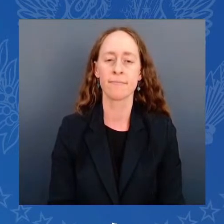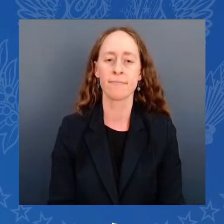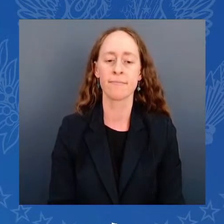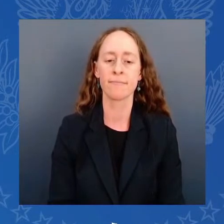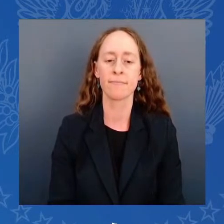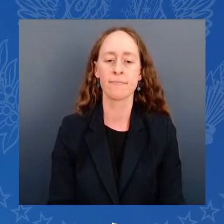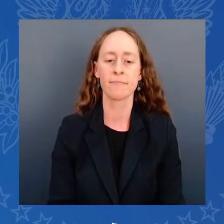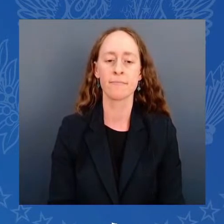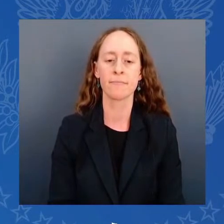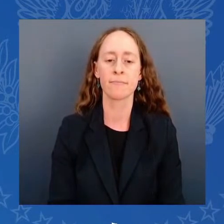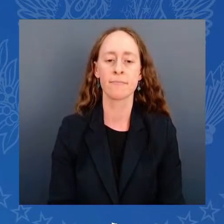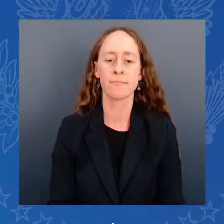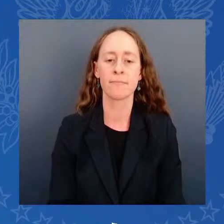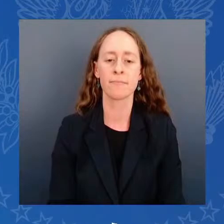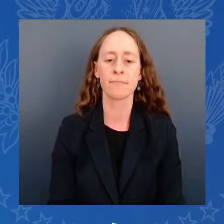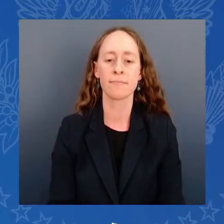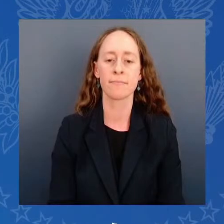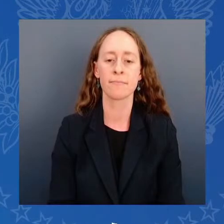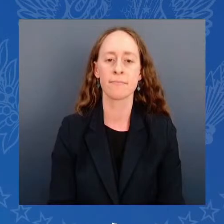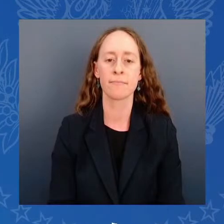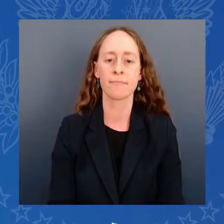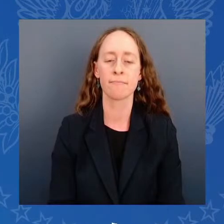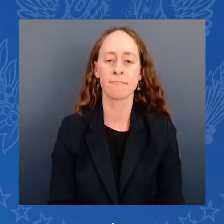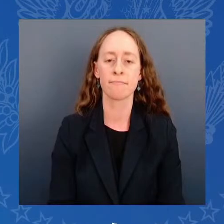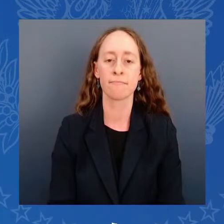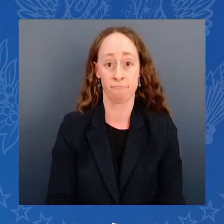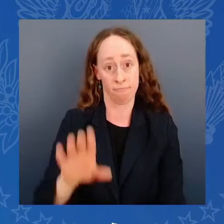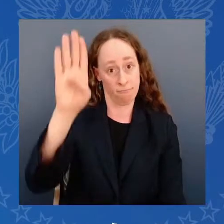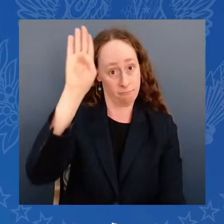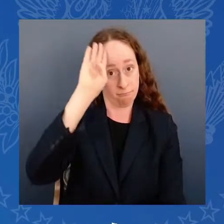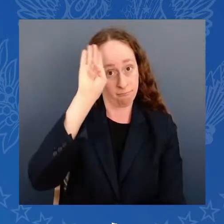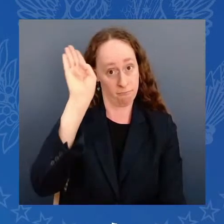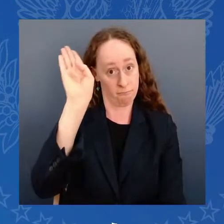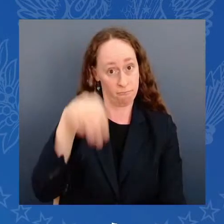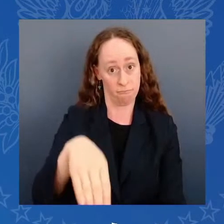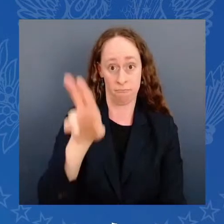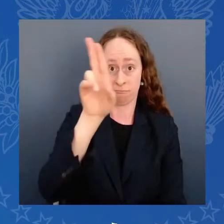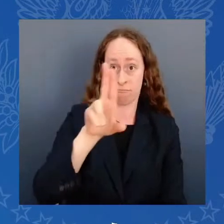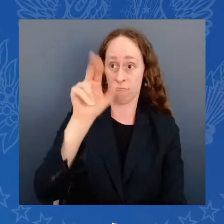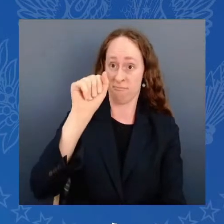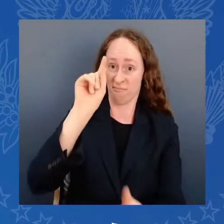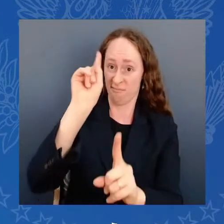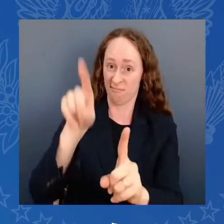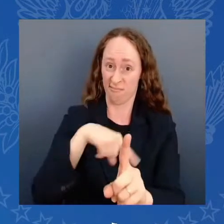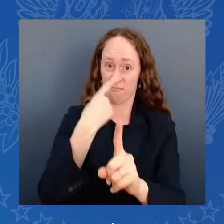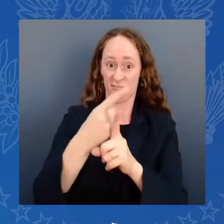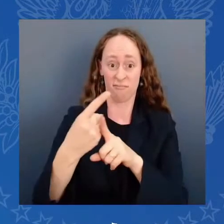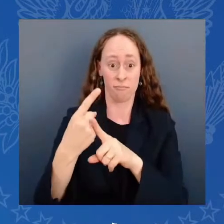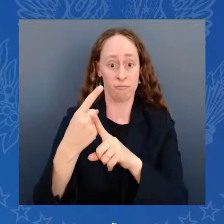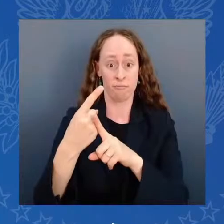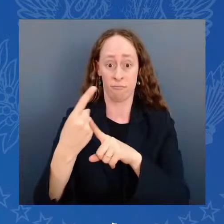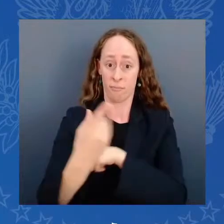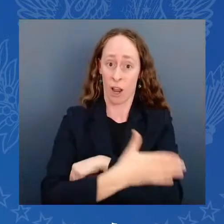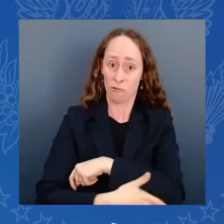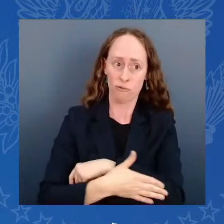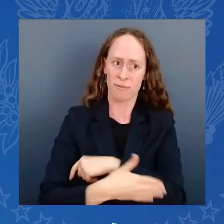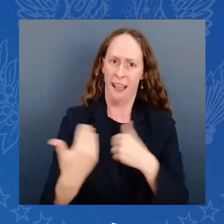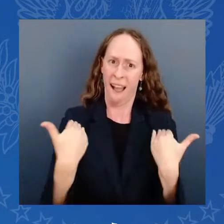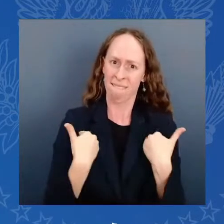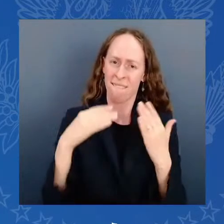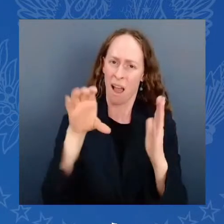In fact, the United States is the only major constitutional democracy that gives lifetime seats in their high